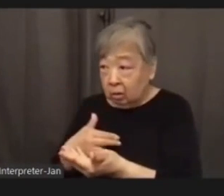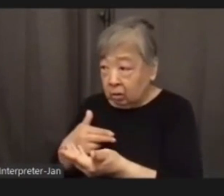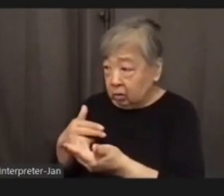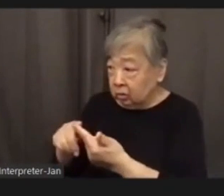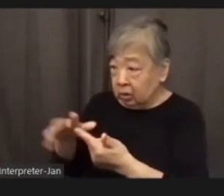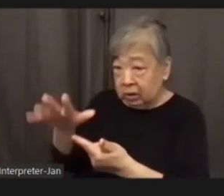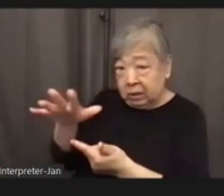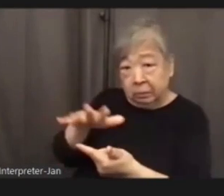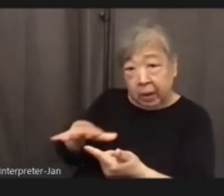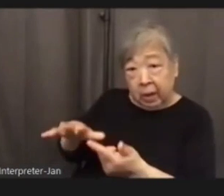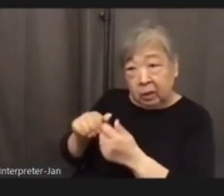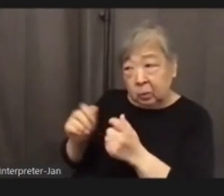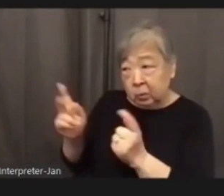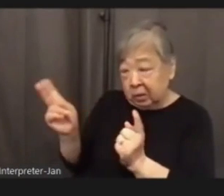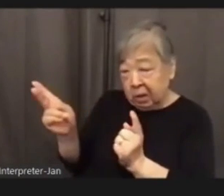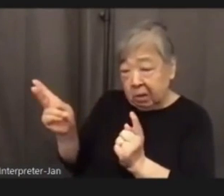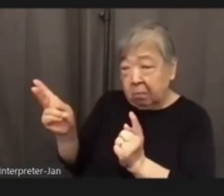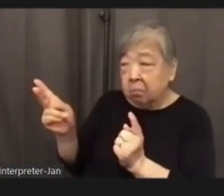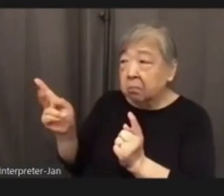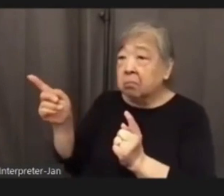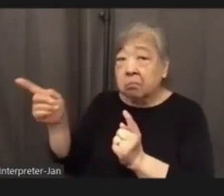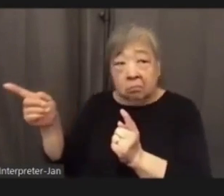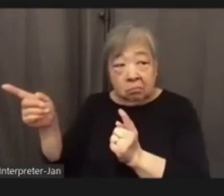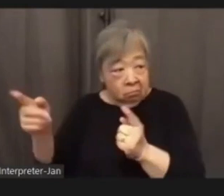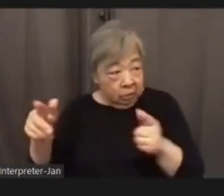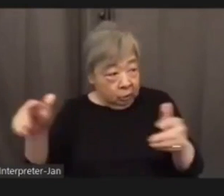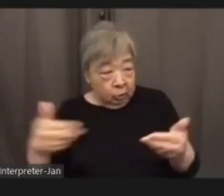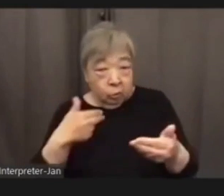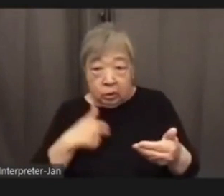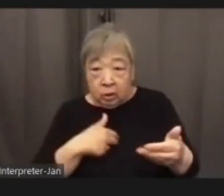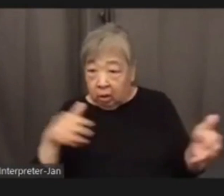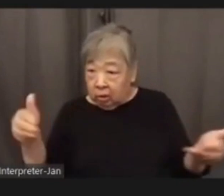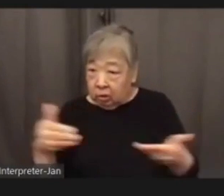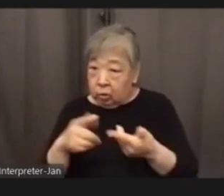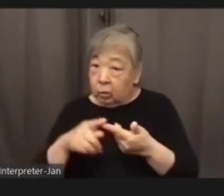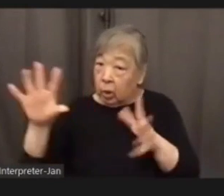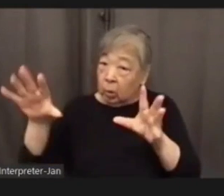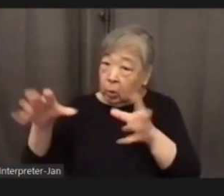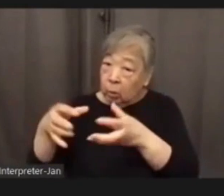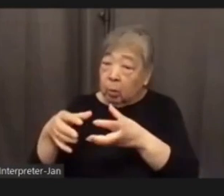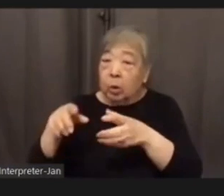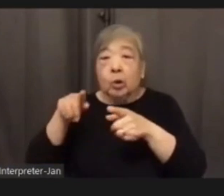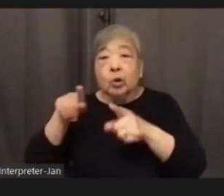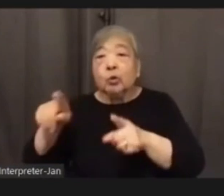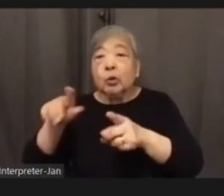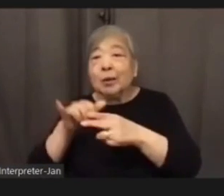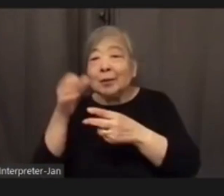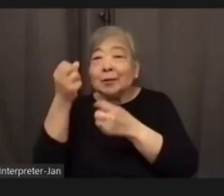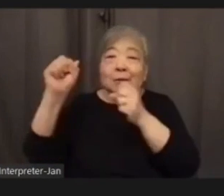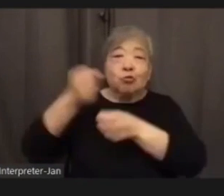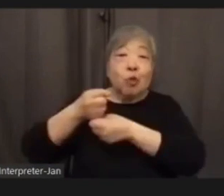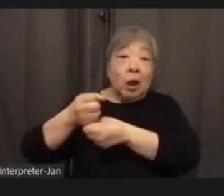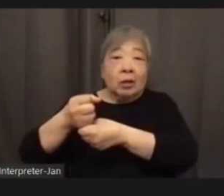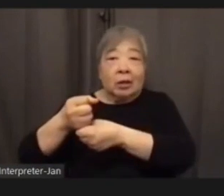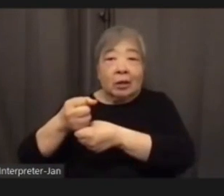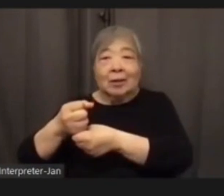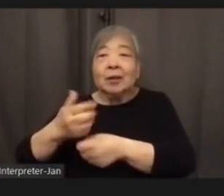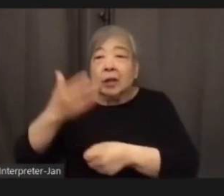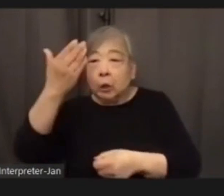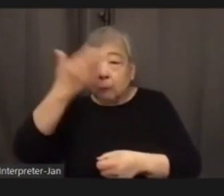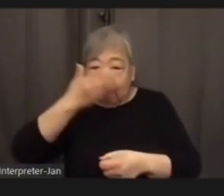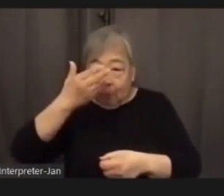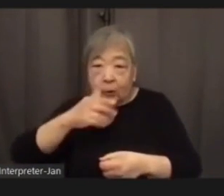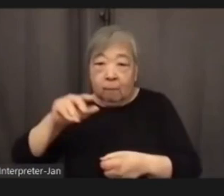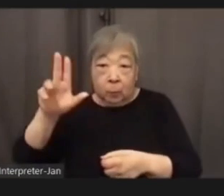and presented us to their group in this rally in front of the United Nations.